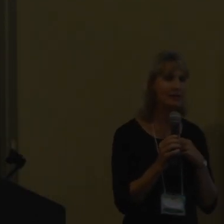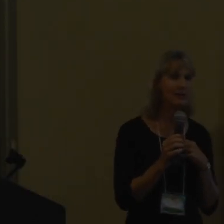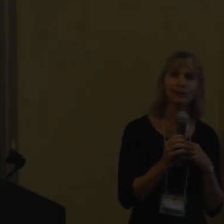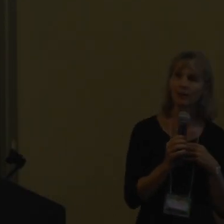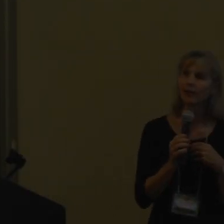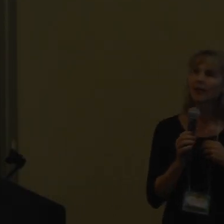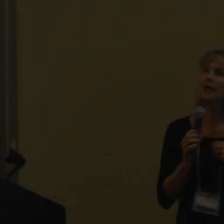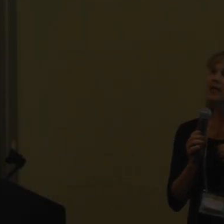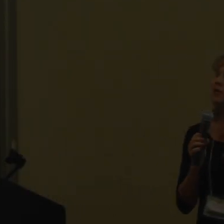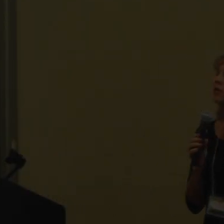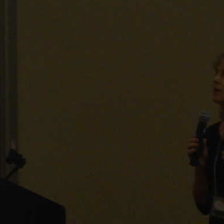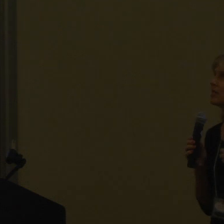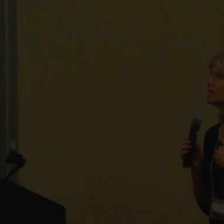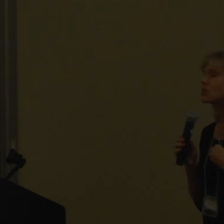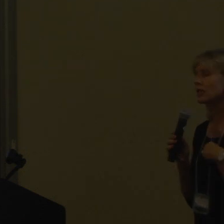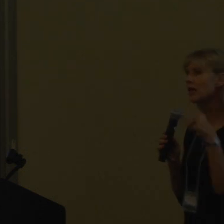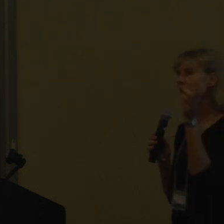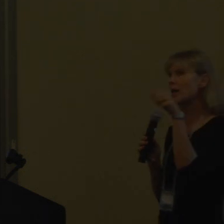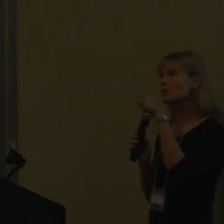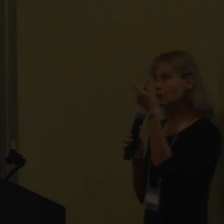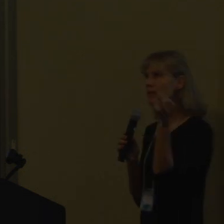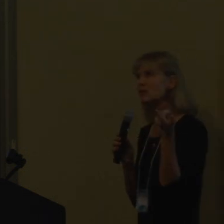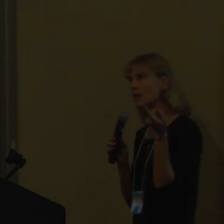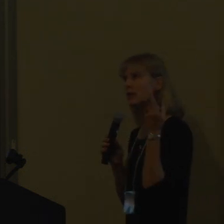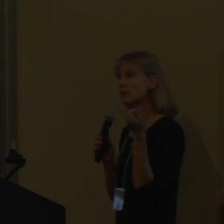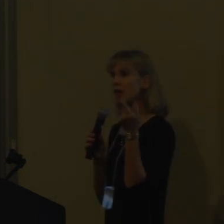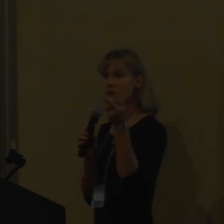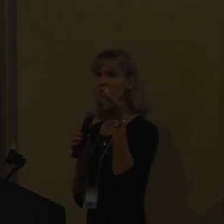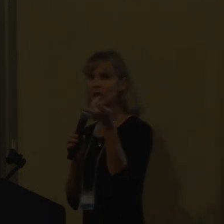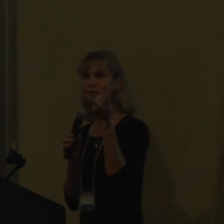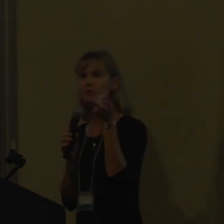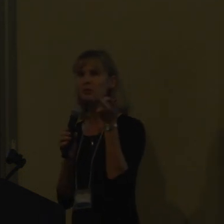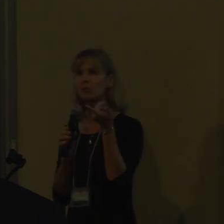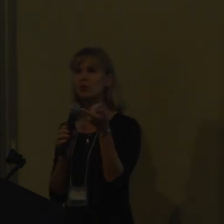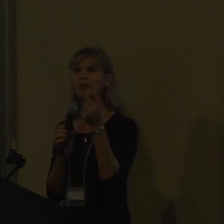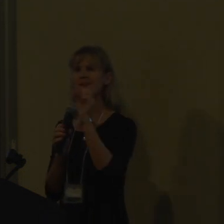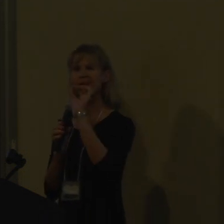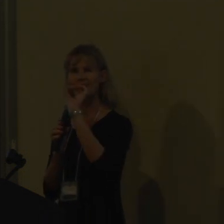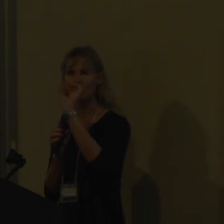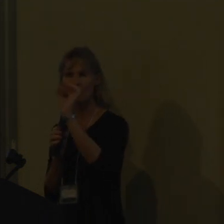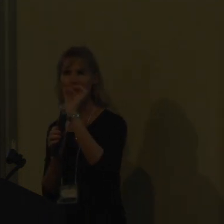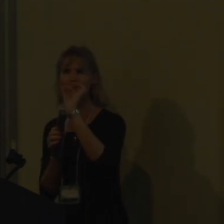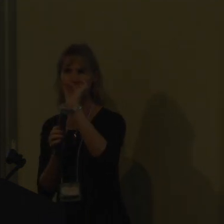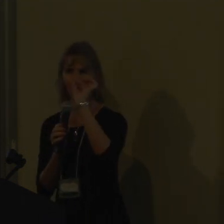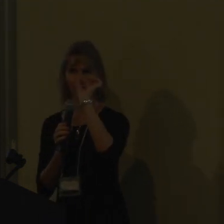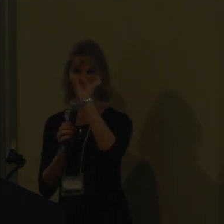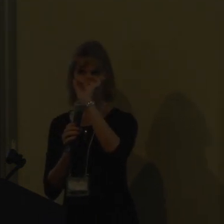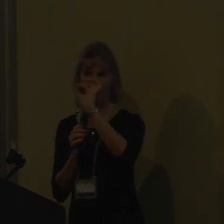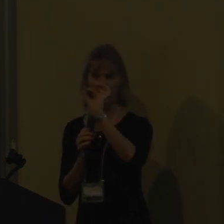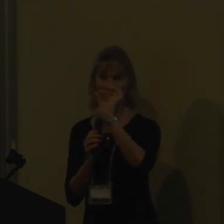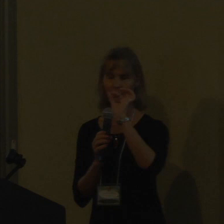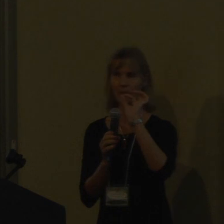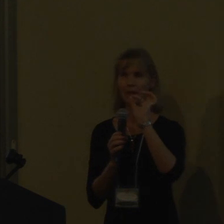So that's, no, it's interesting. And I'm trying to tie it because we actually are doing some work that's not quite